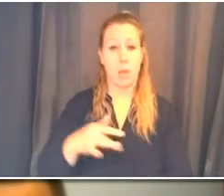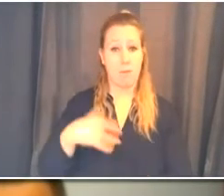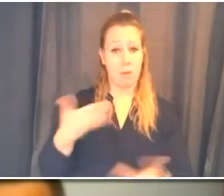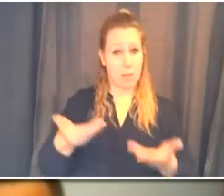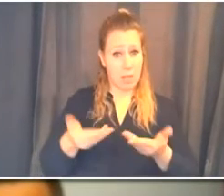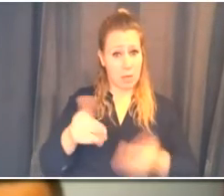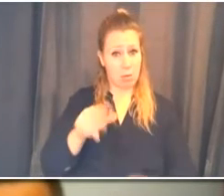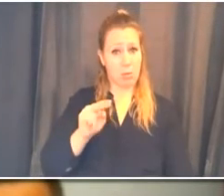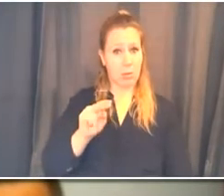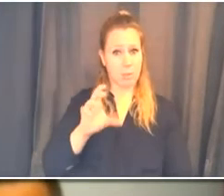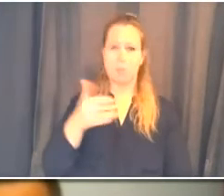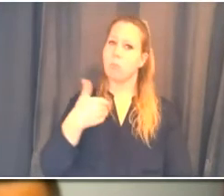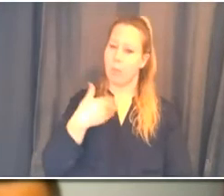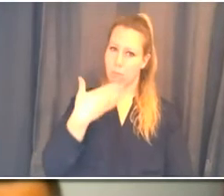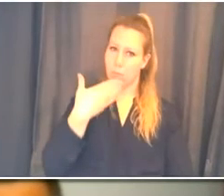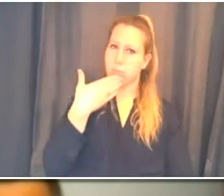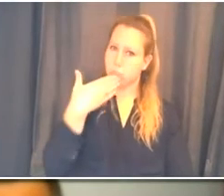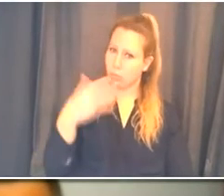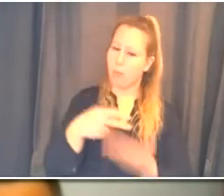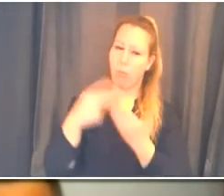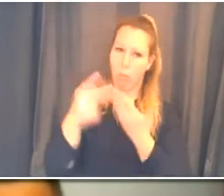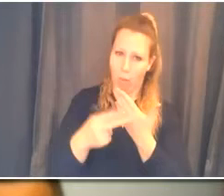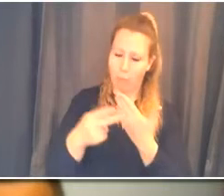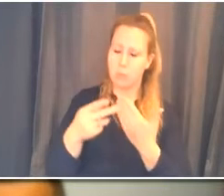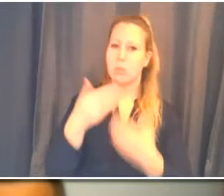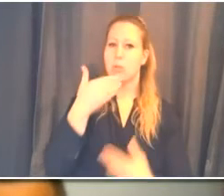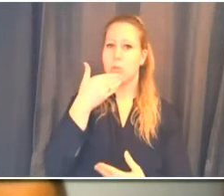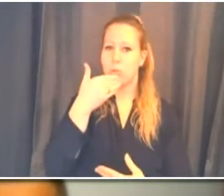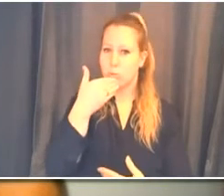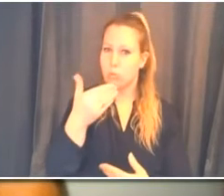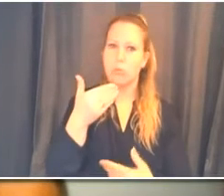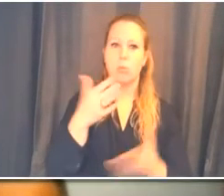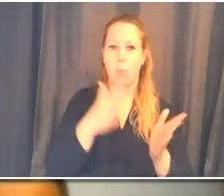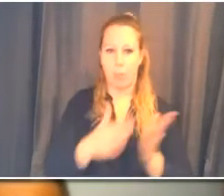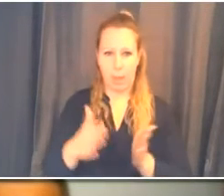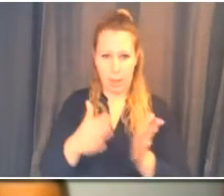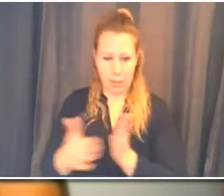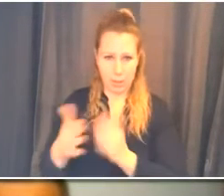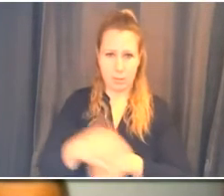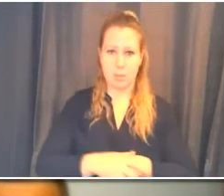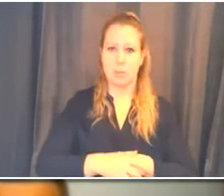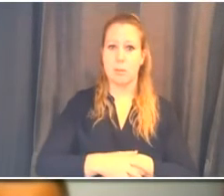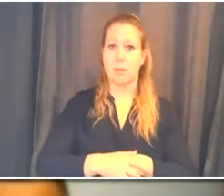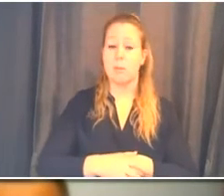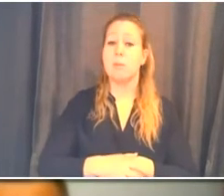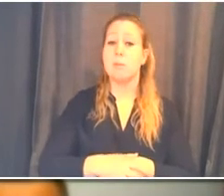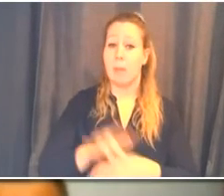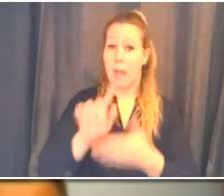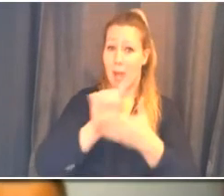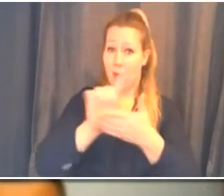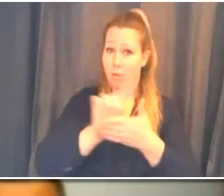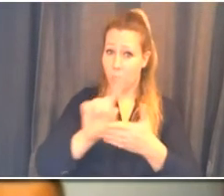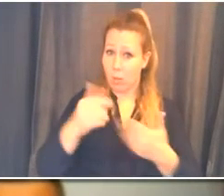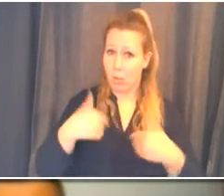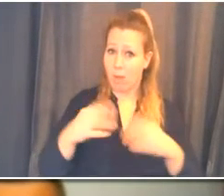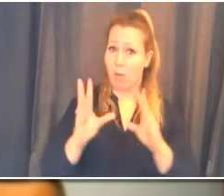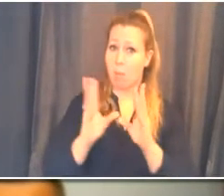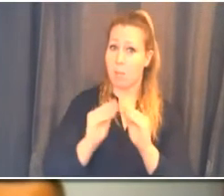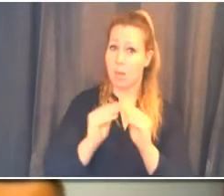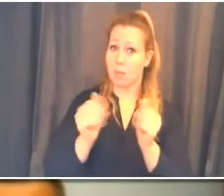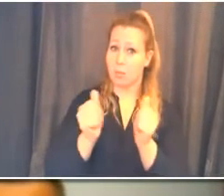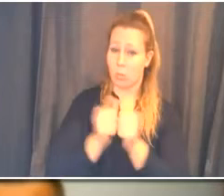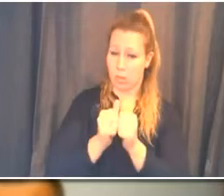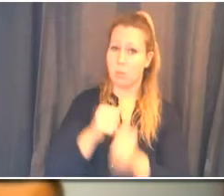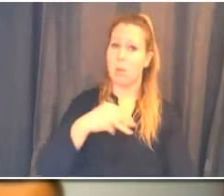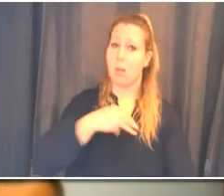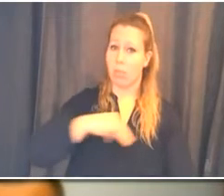commissioner Parker so that we can all be on board and have the same exact format that we're using um you know